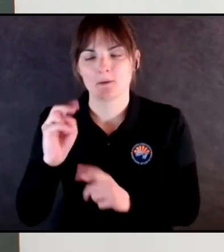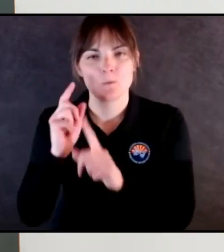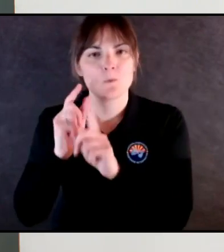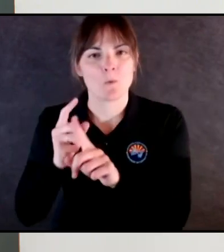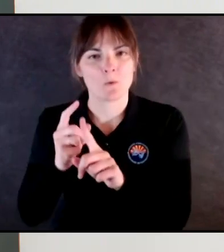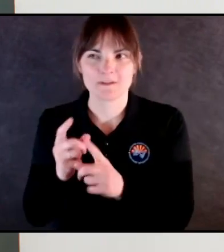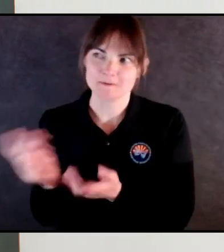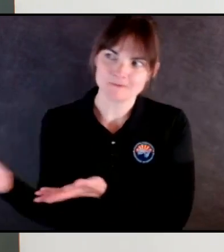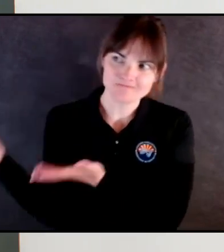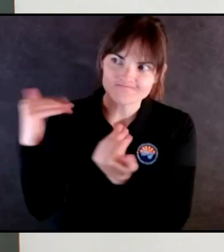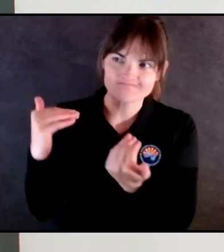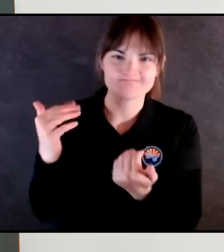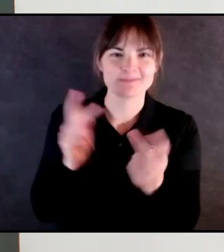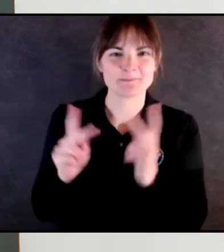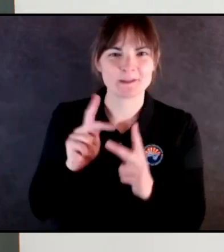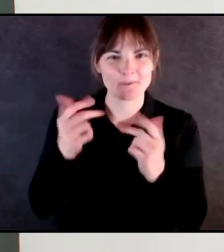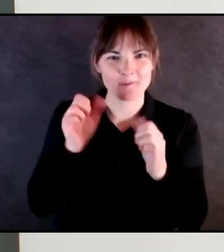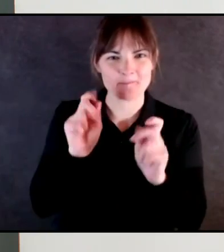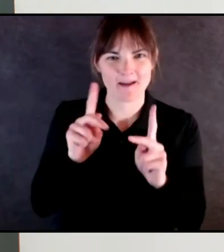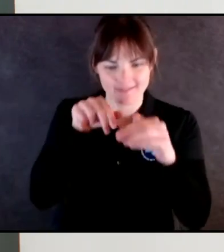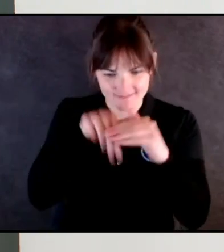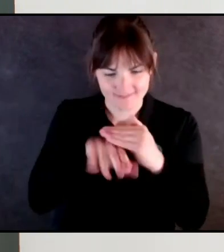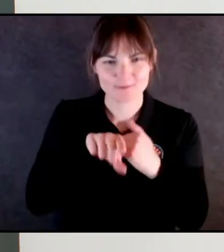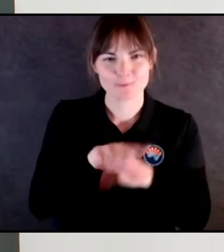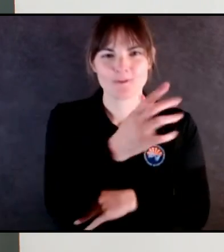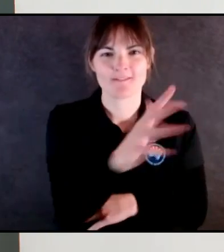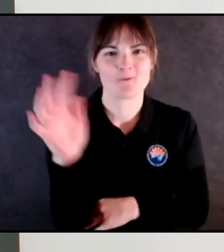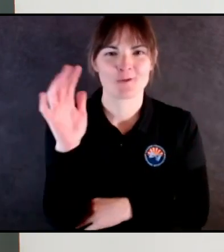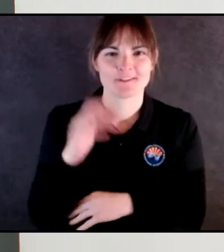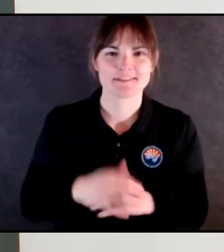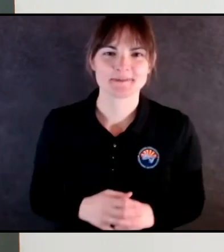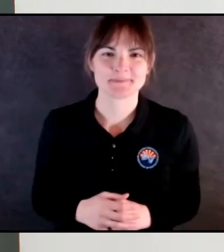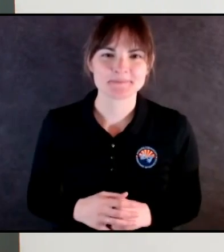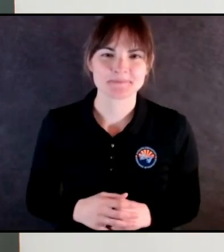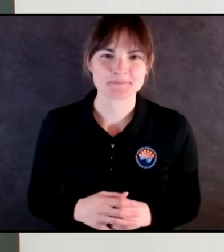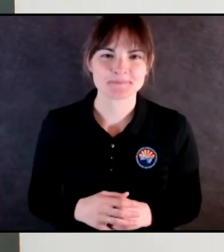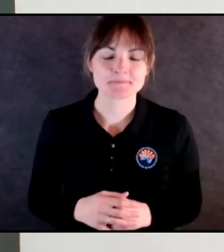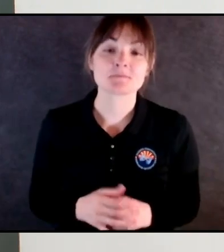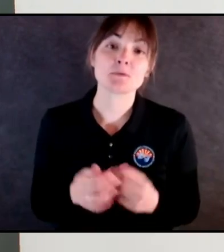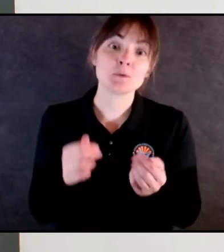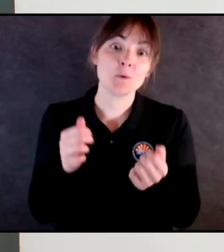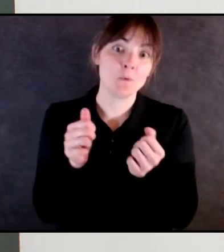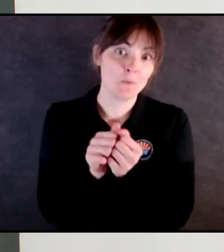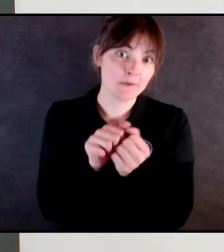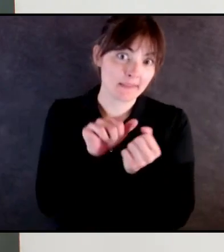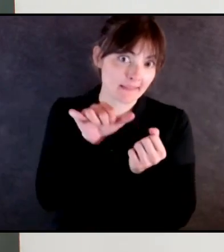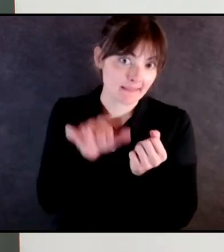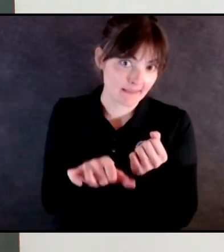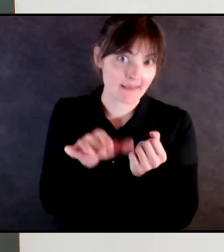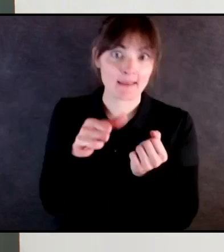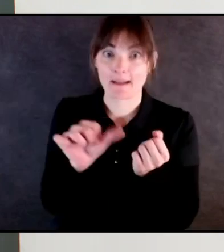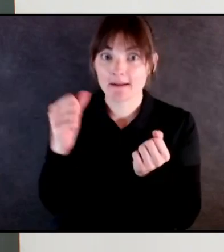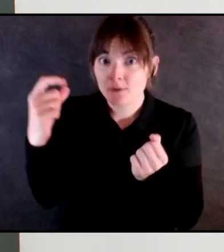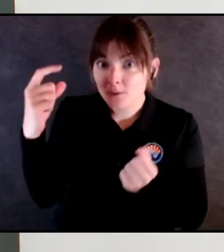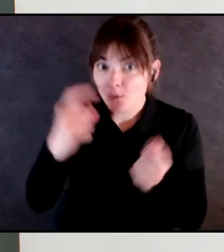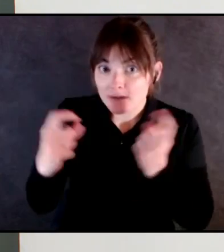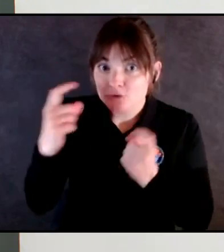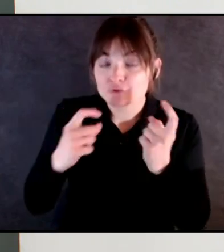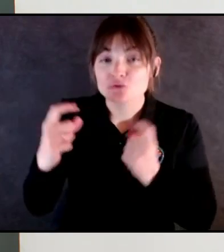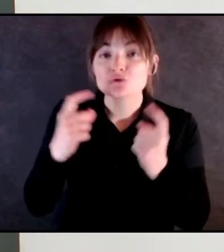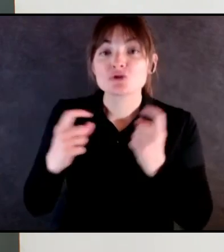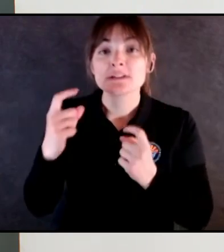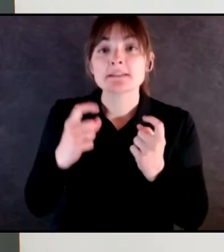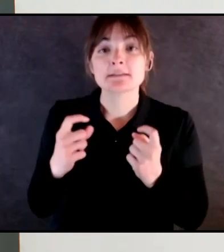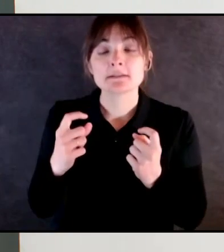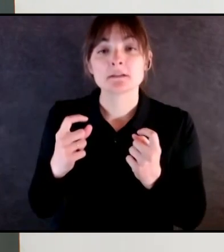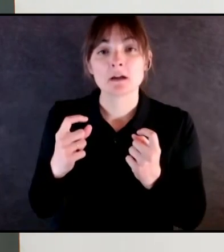try to get that focus. So with that, if you do have any questions, we'll go ahead and feel